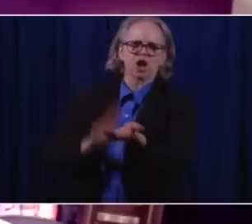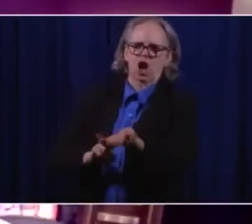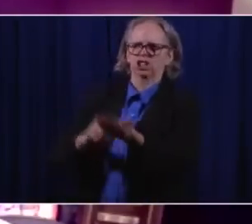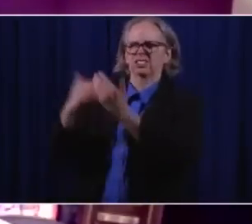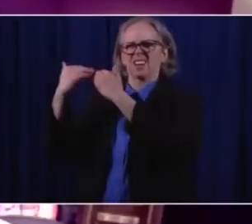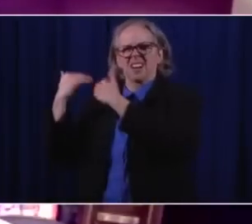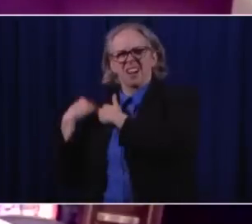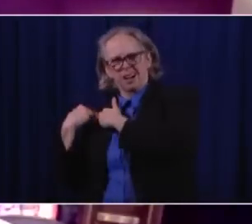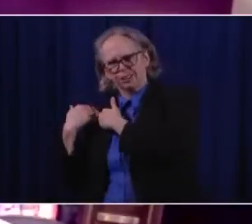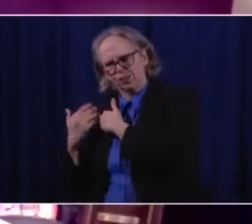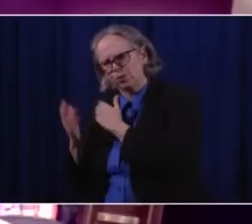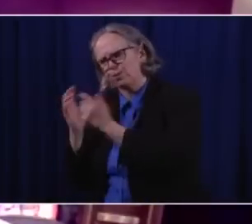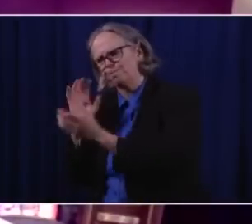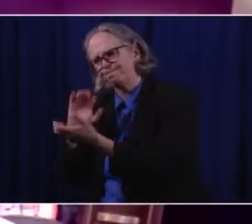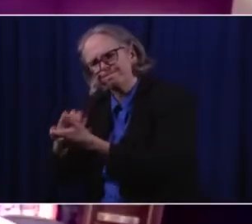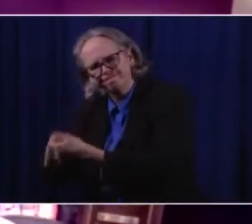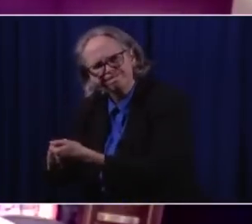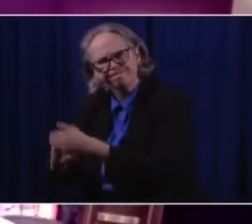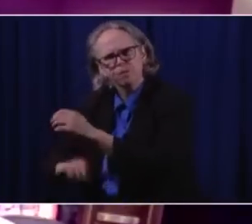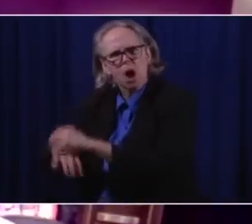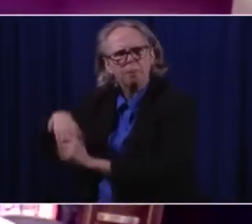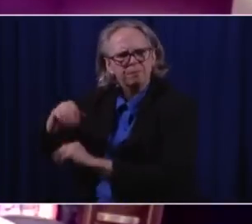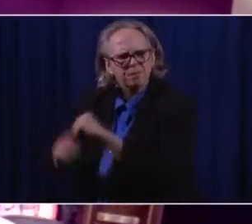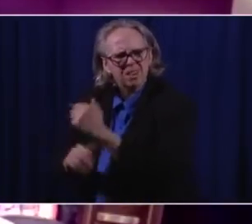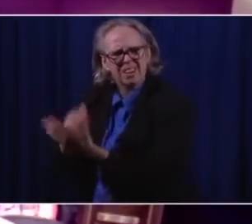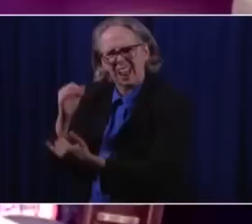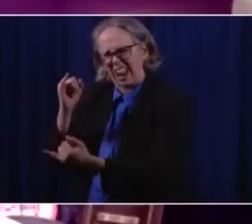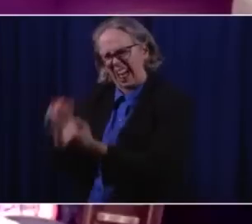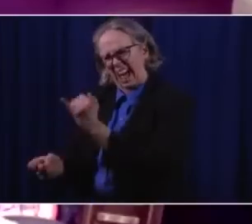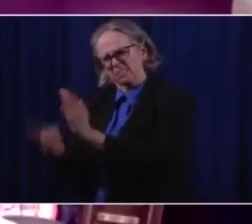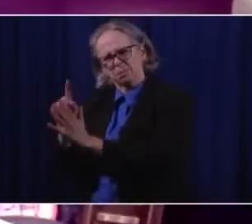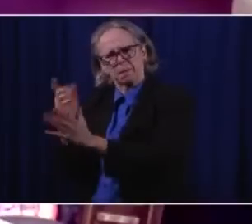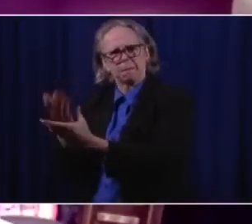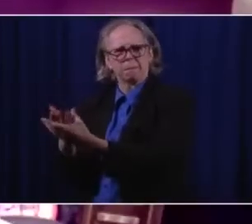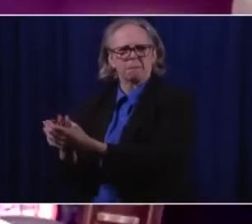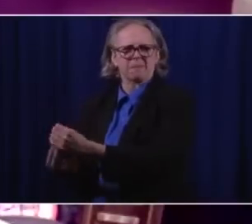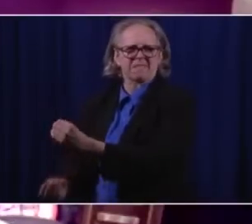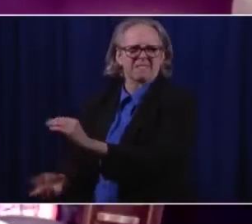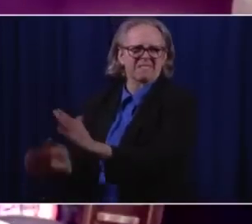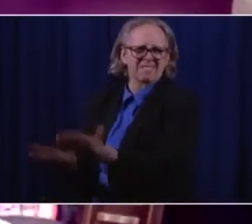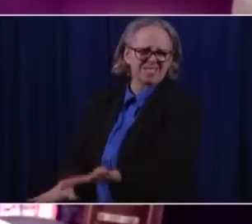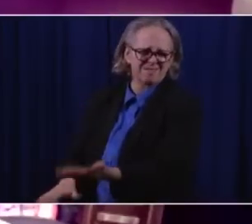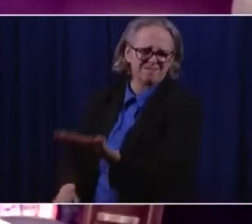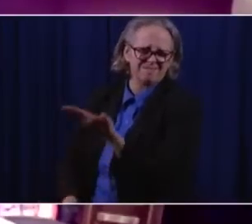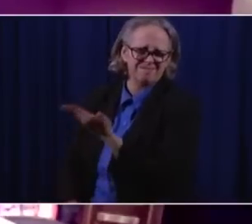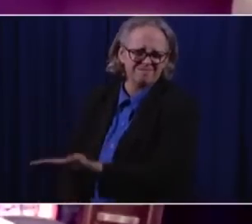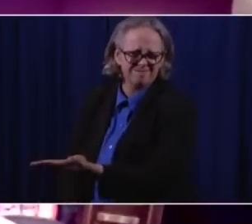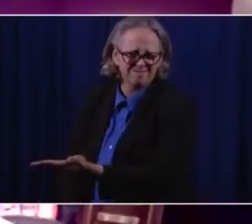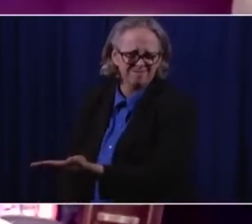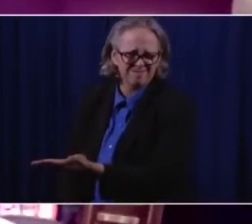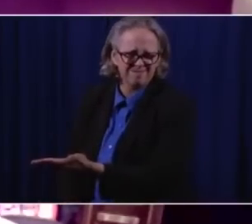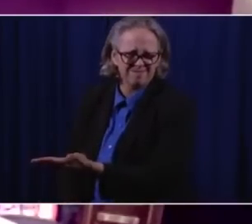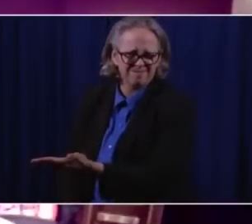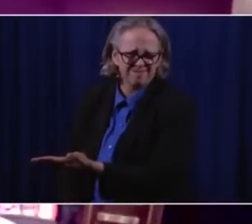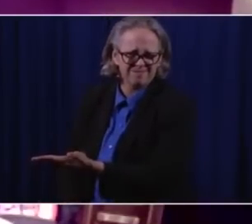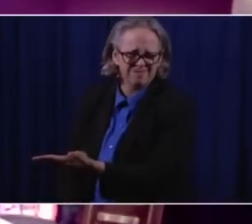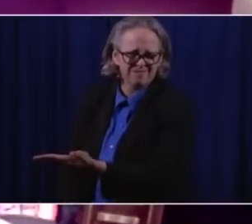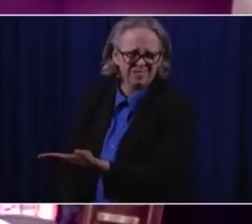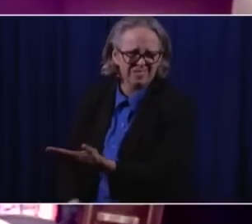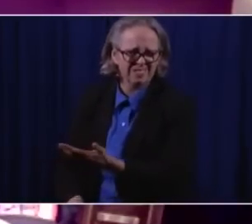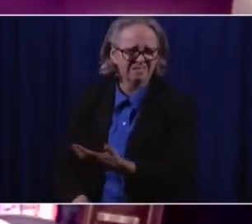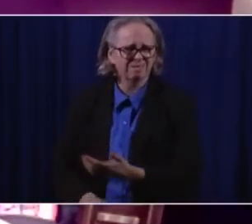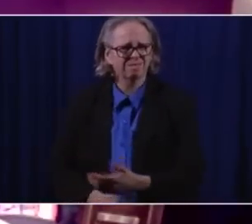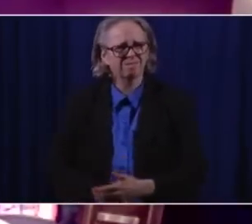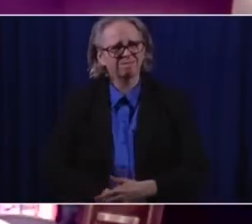his last moments on earth. One last thing I want to say is to make this real for people. I had described to